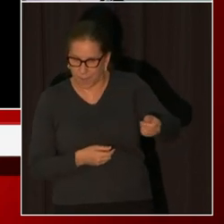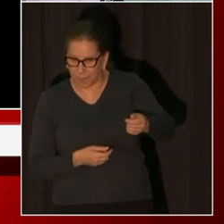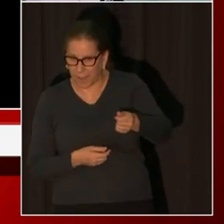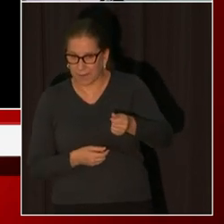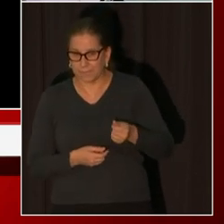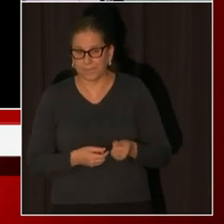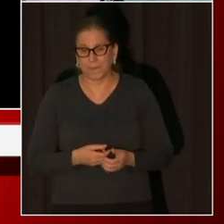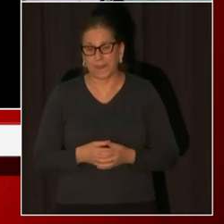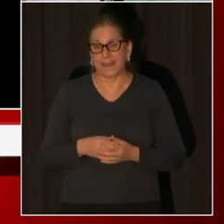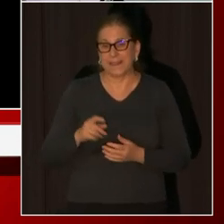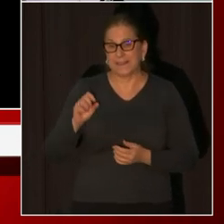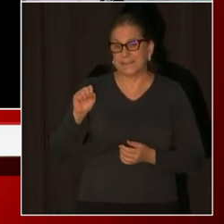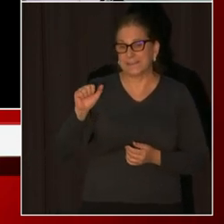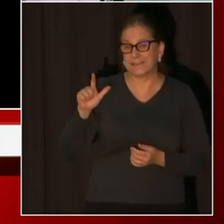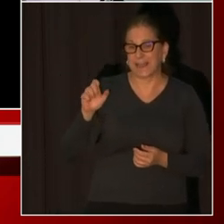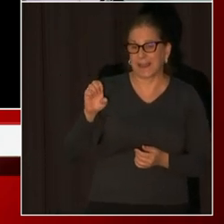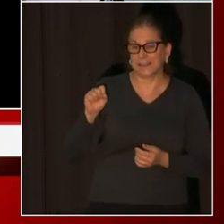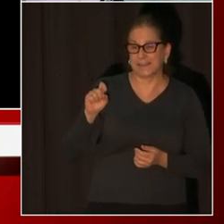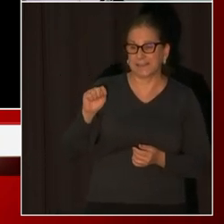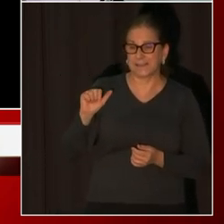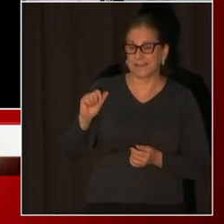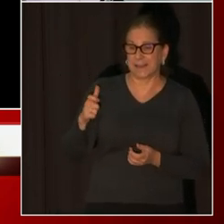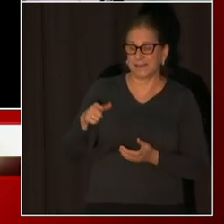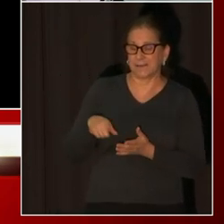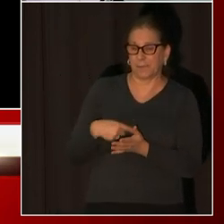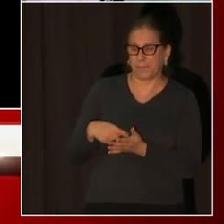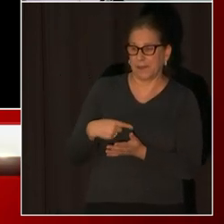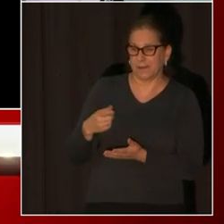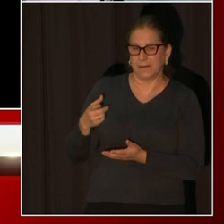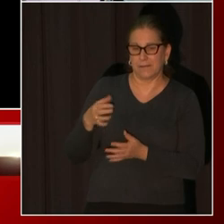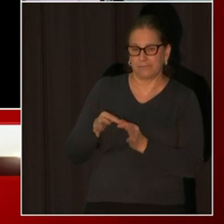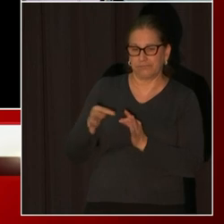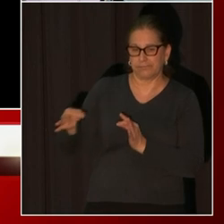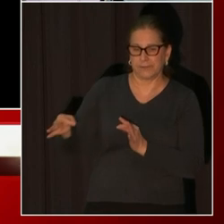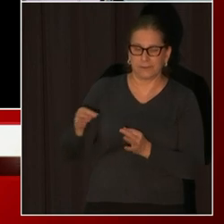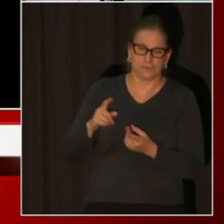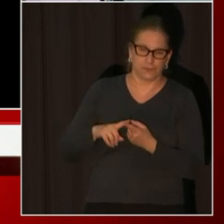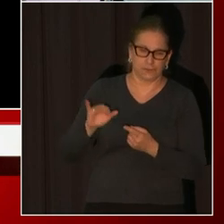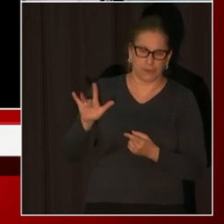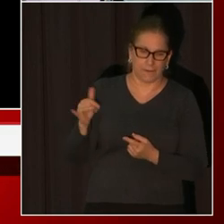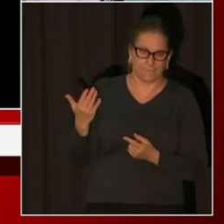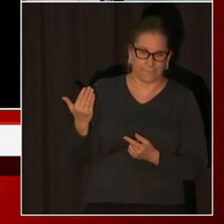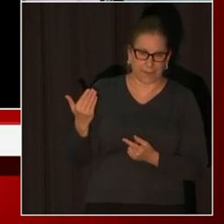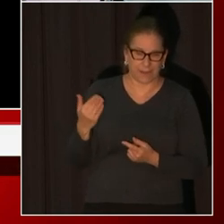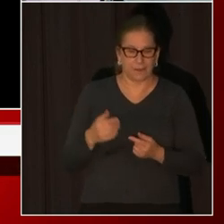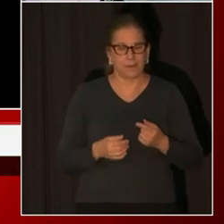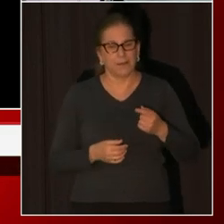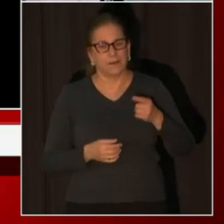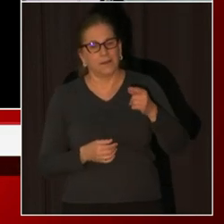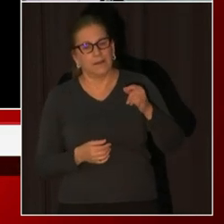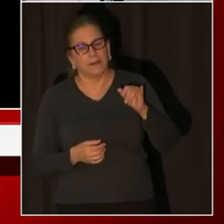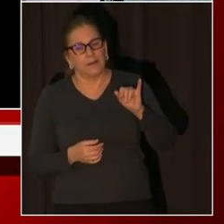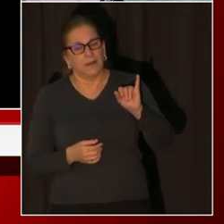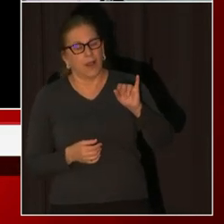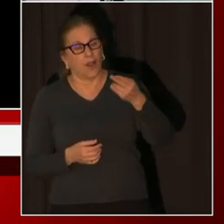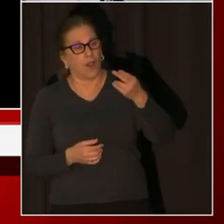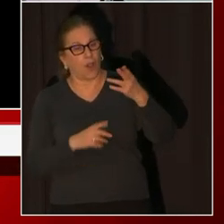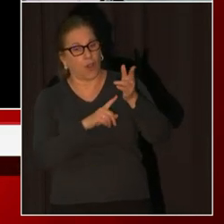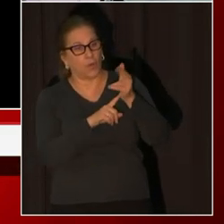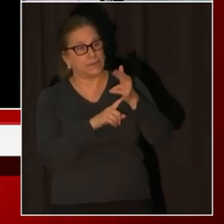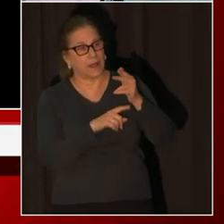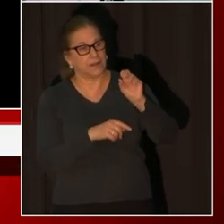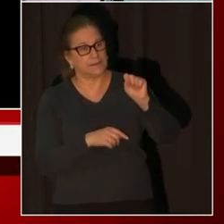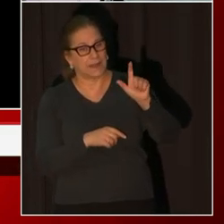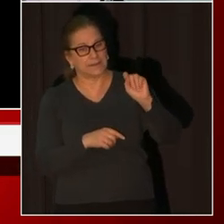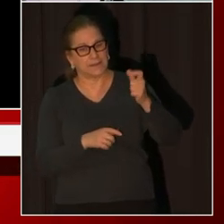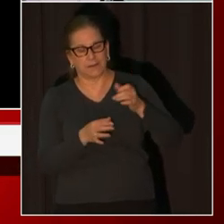until July 20th, and property tax payments for hotels delayed until June 30th. $2.24 billion